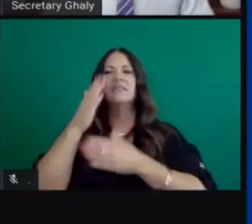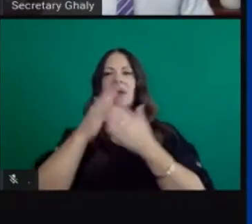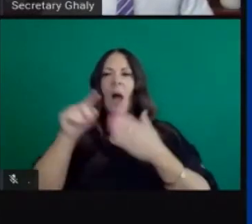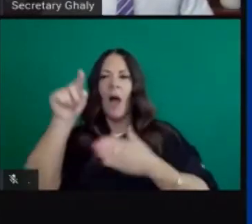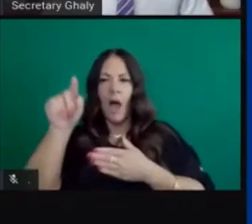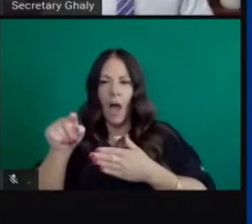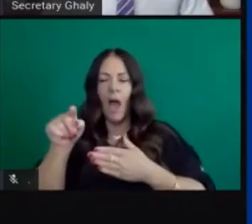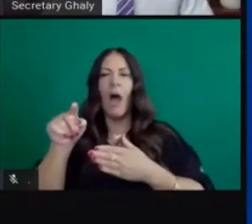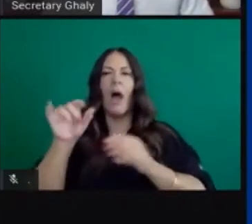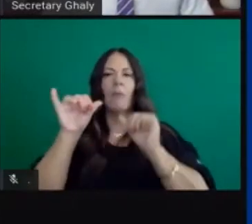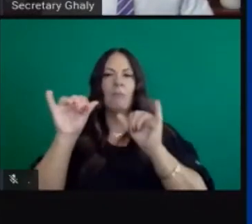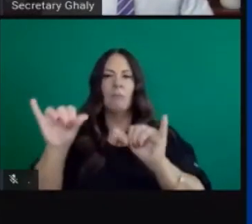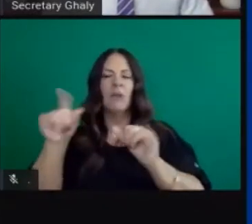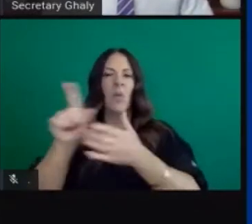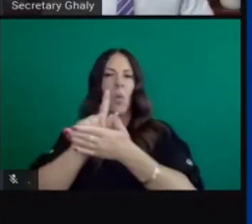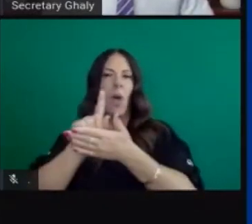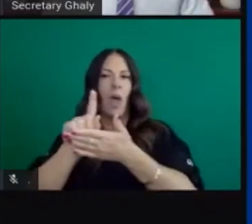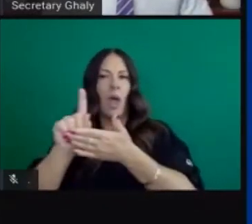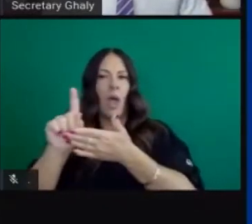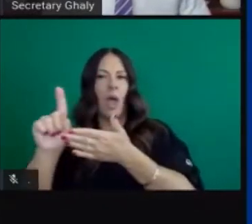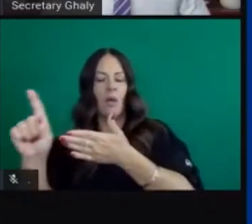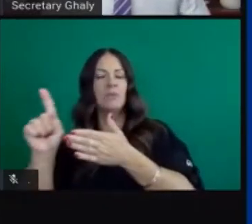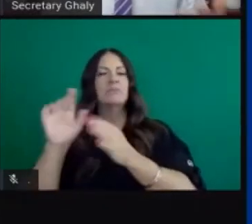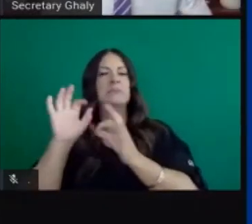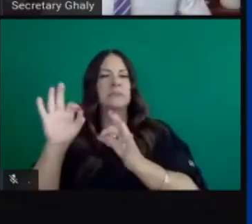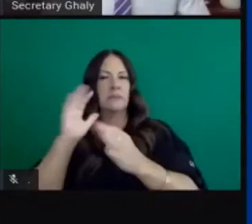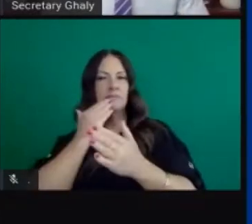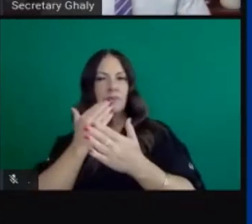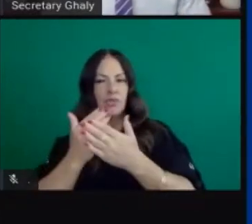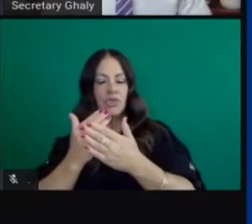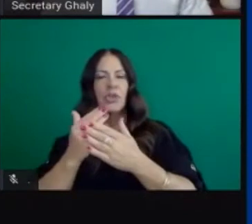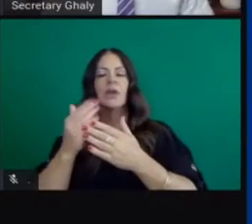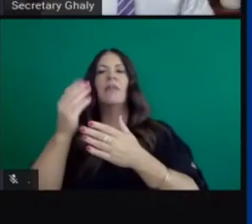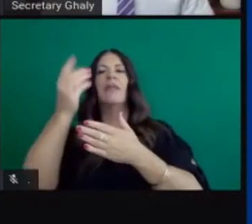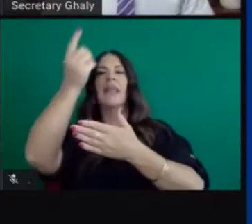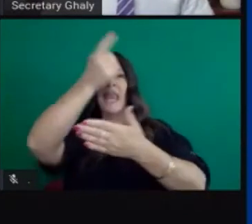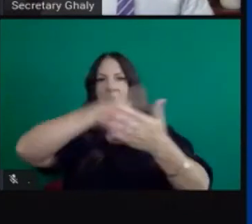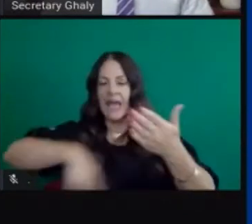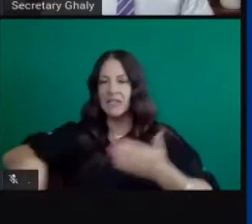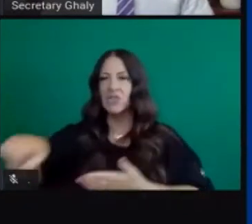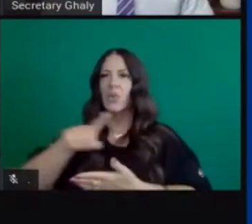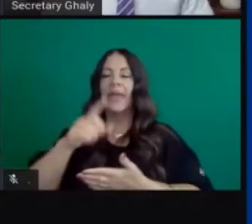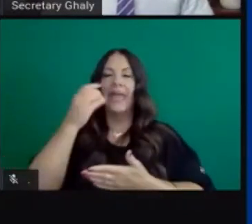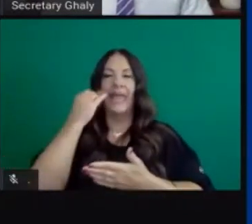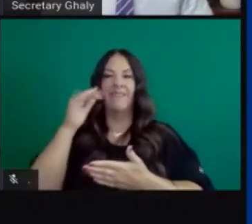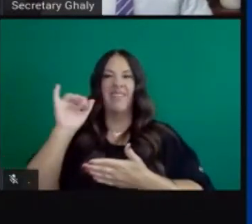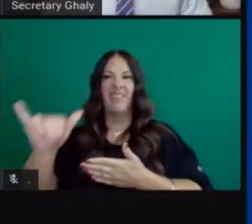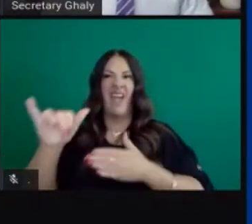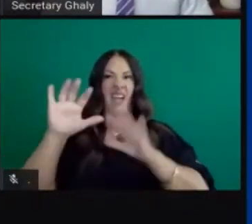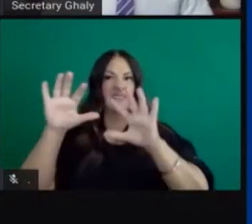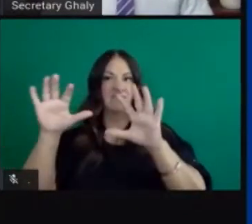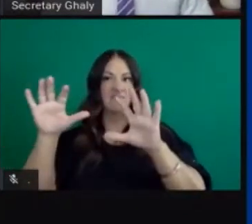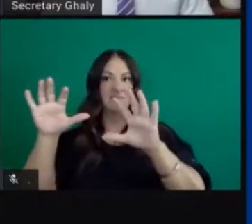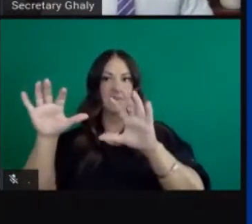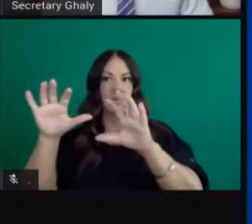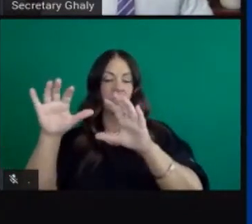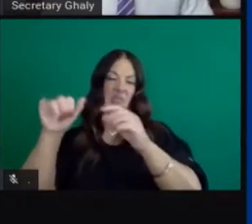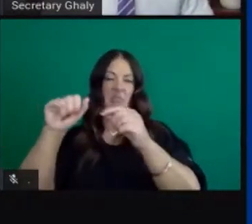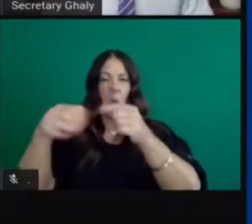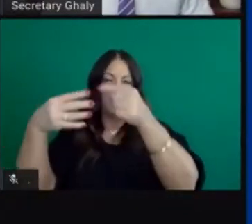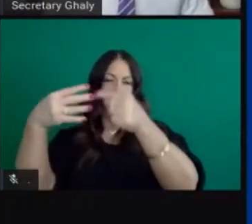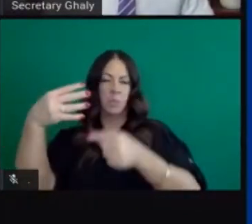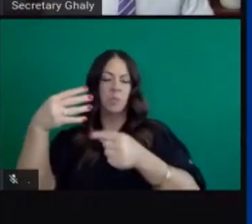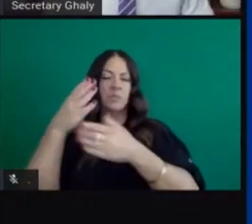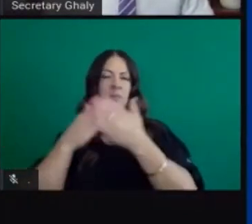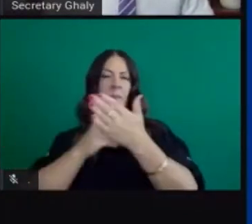for a less restrictive tier. And next week, we'll see if those trends hold, that a number of other counties